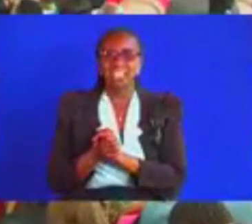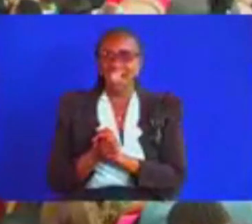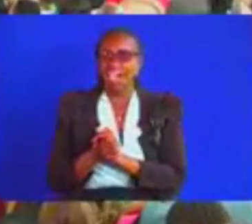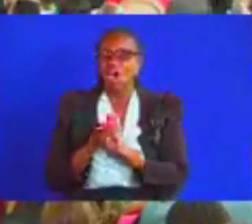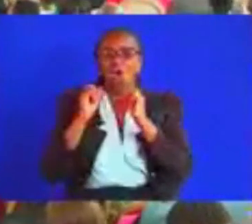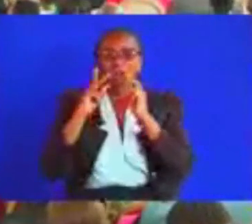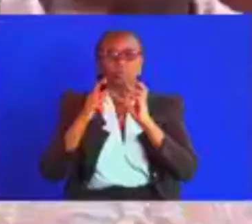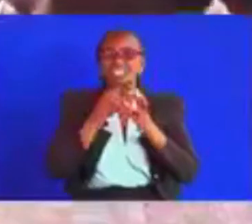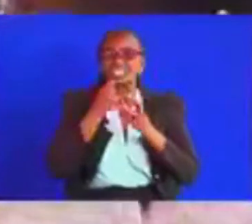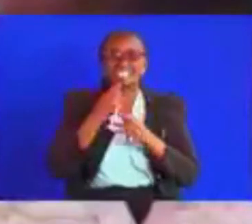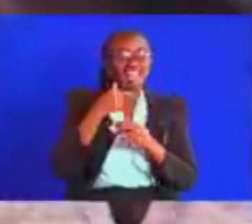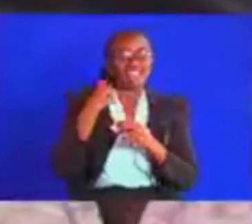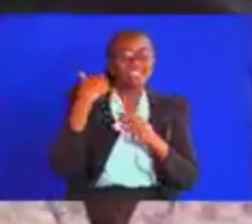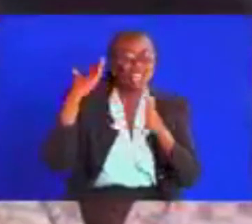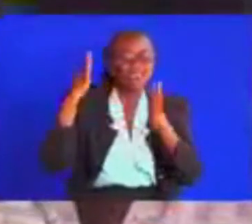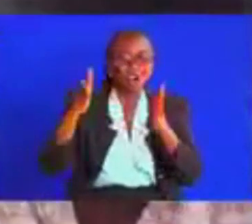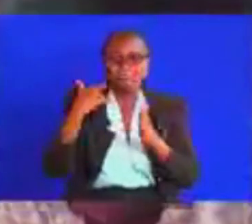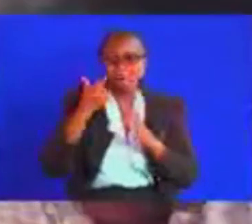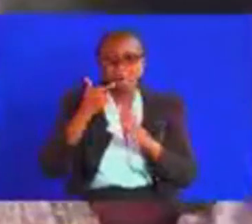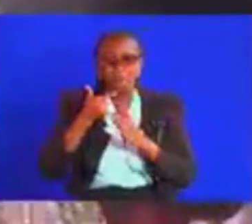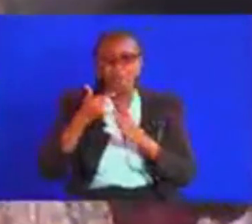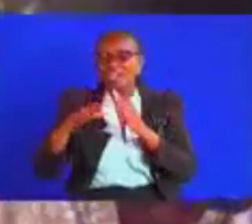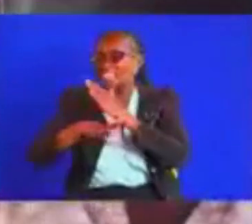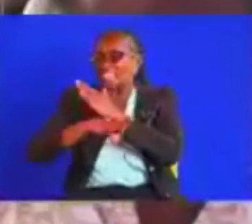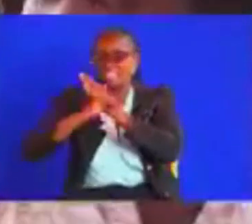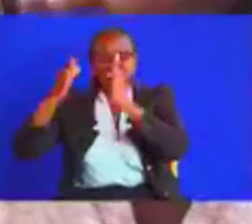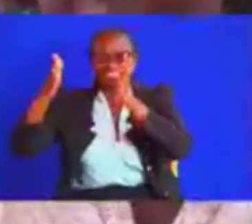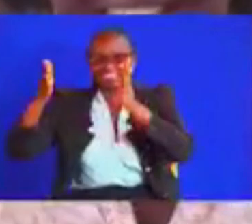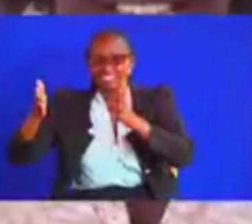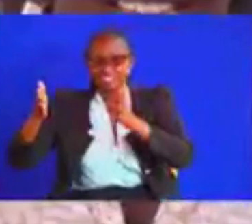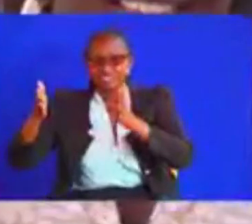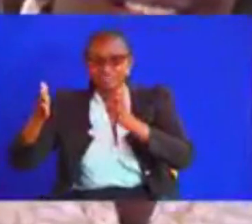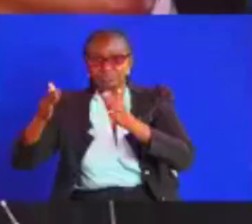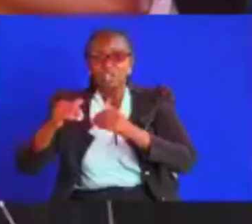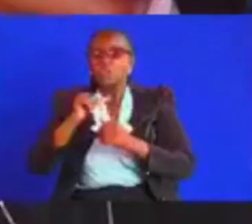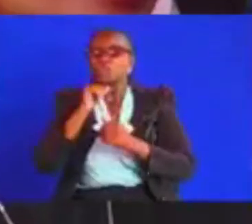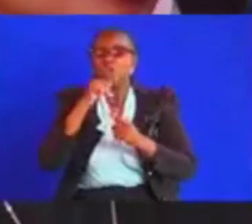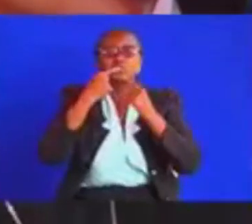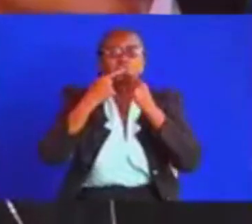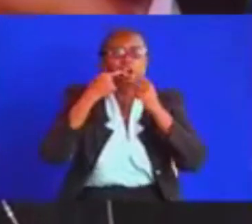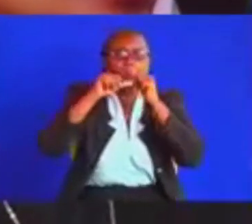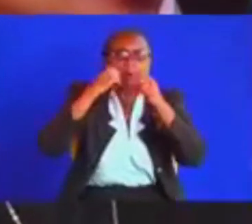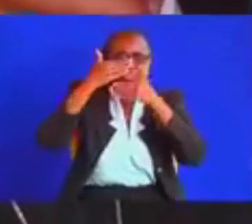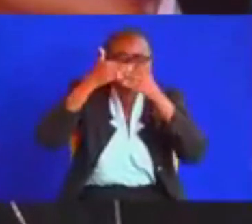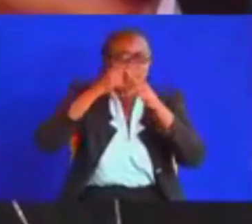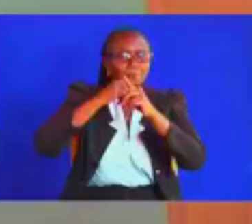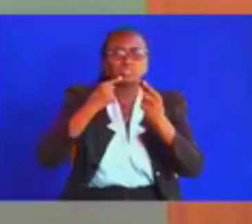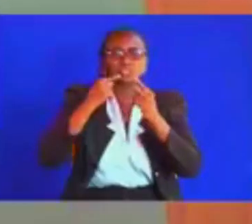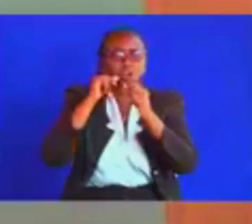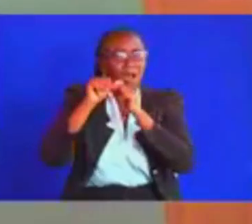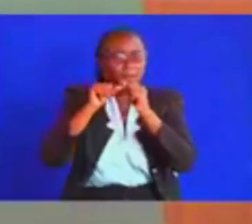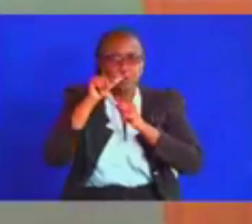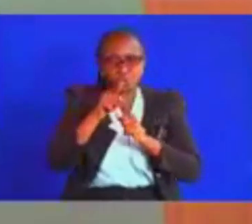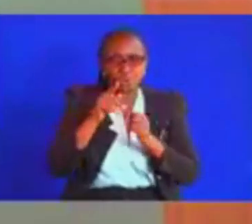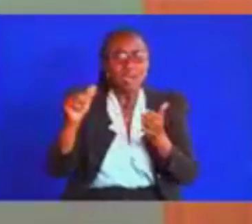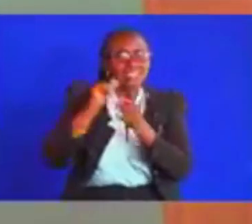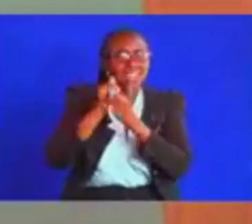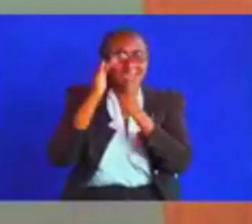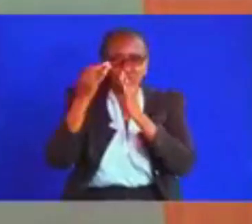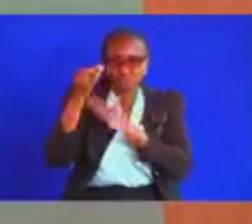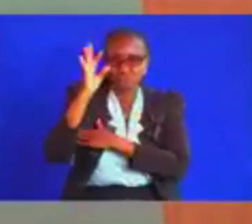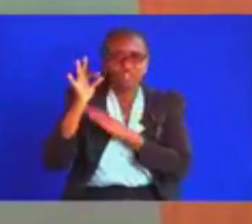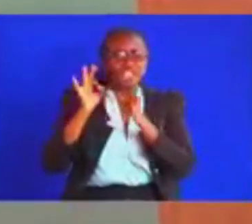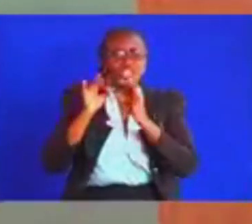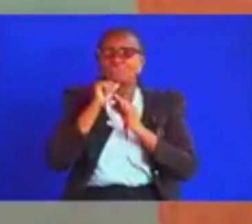you who that robber is. The robber is the thief. I'm not talking of the building. I'm talking of you, that house of God. If you are not a house